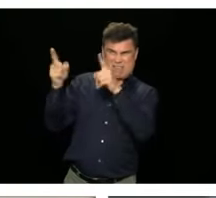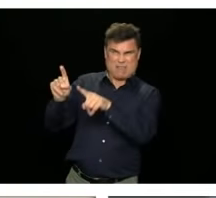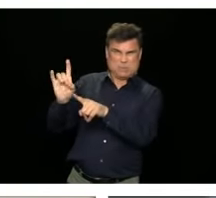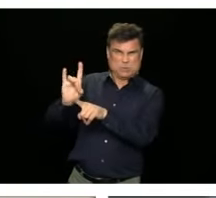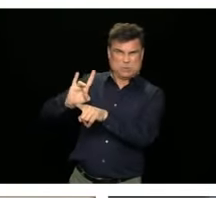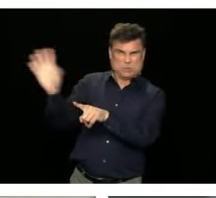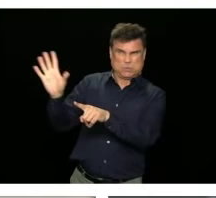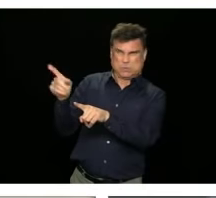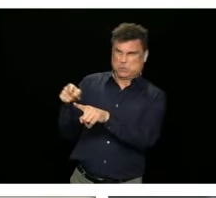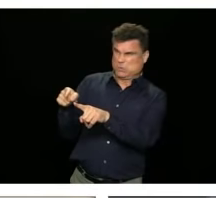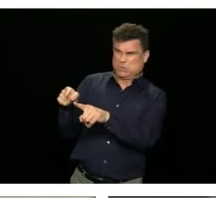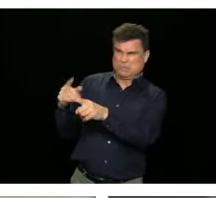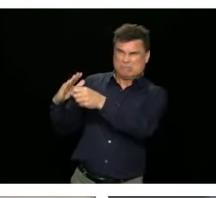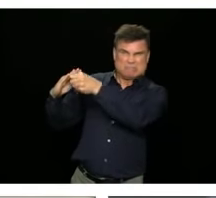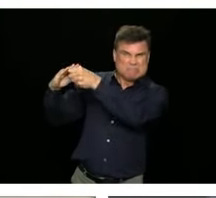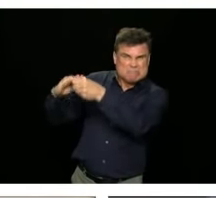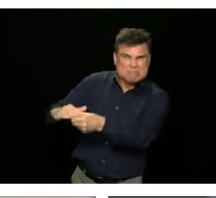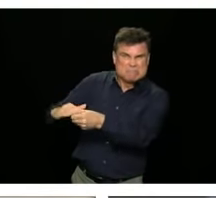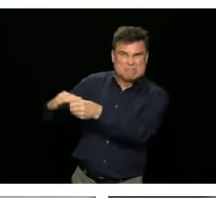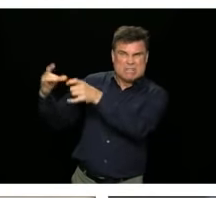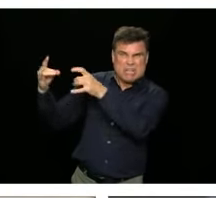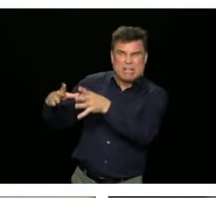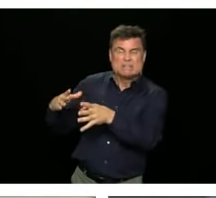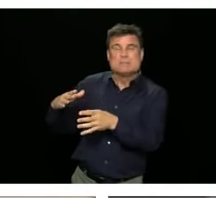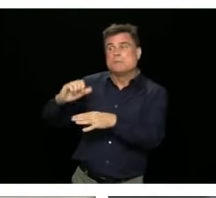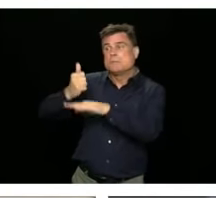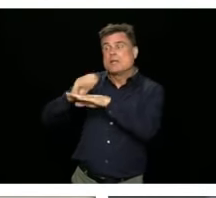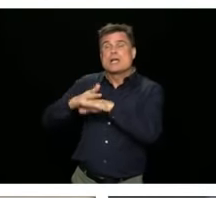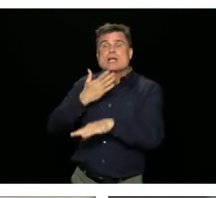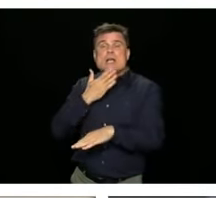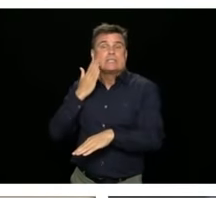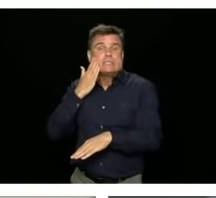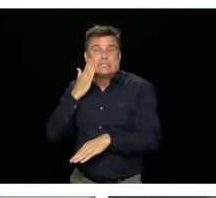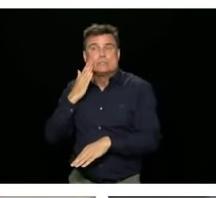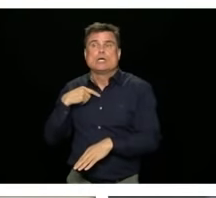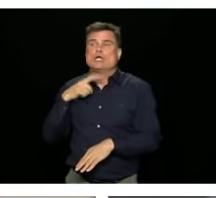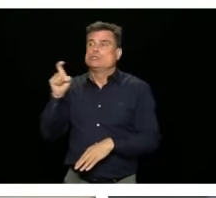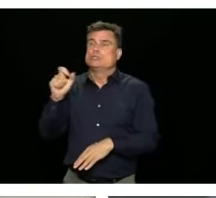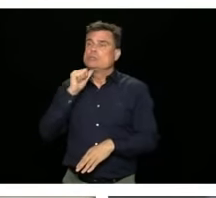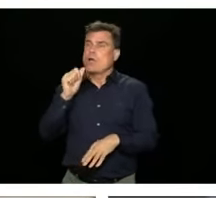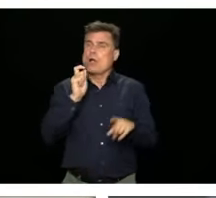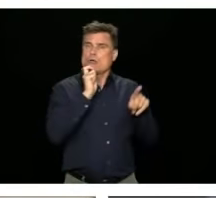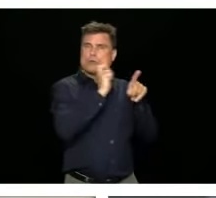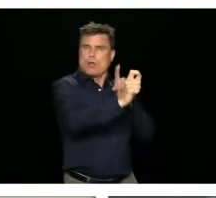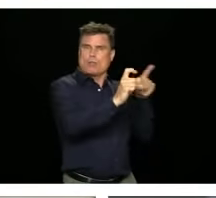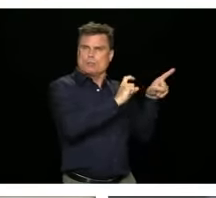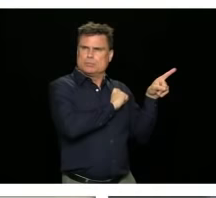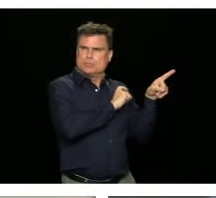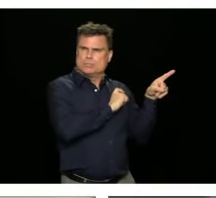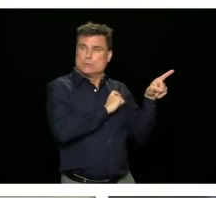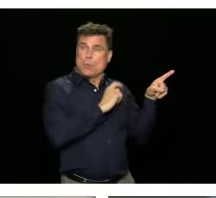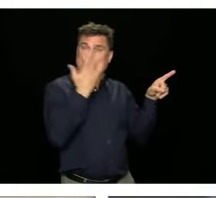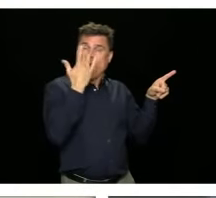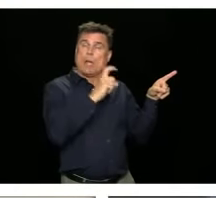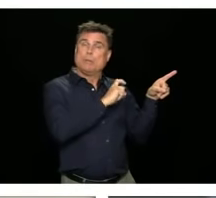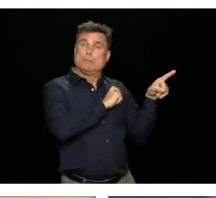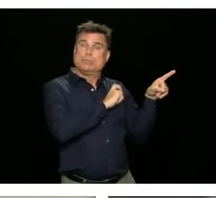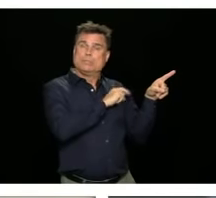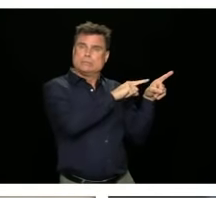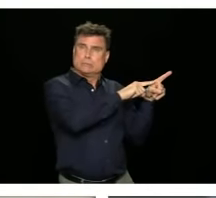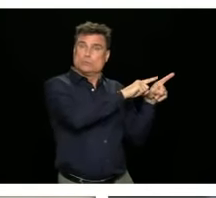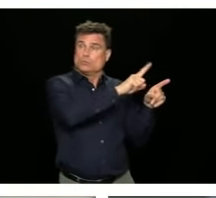harmful to certain communities, particularly Black and Indigenous communities, and that by contacting police, we are